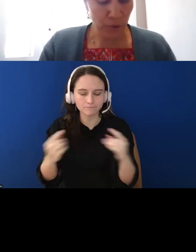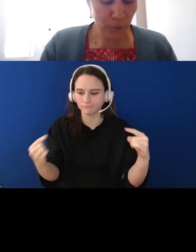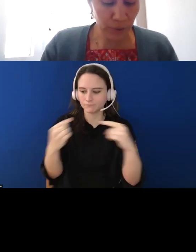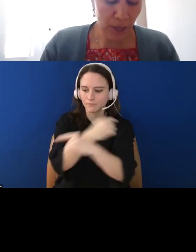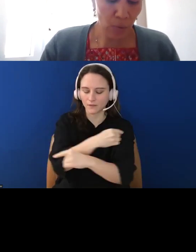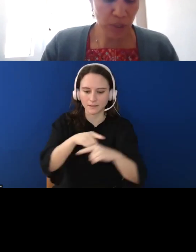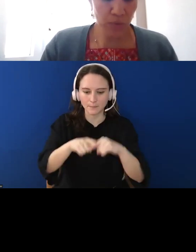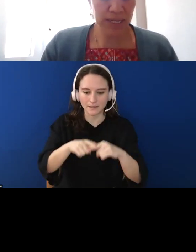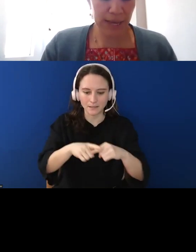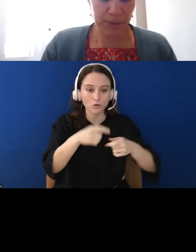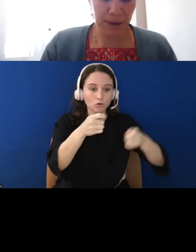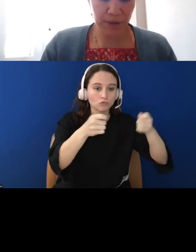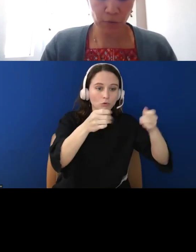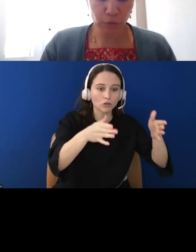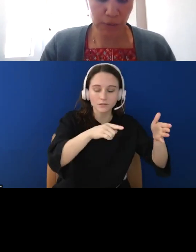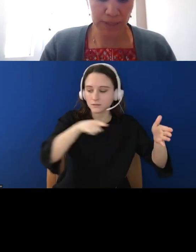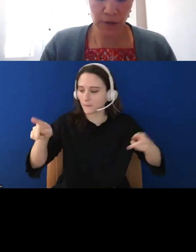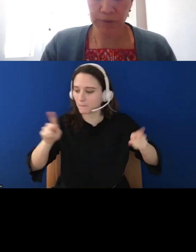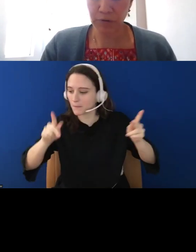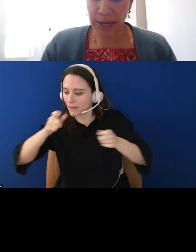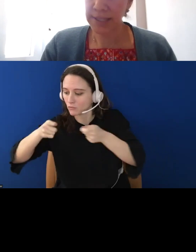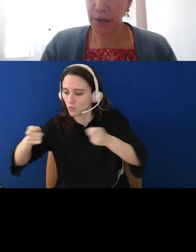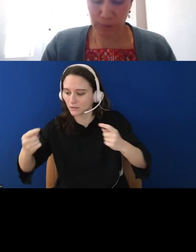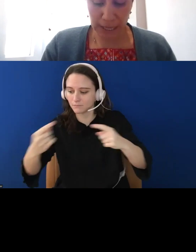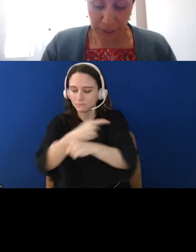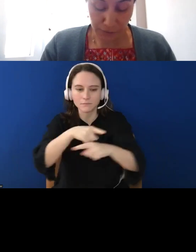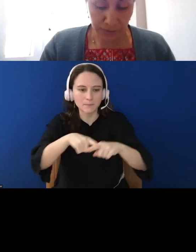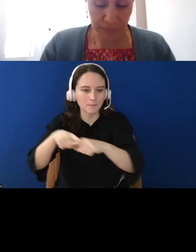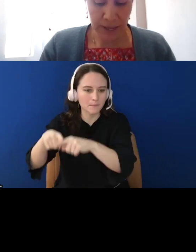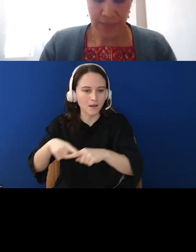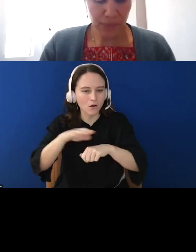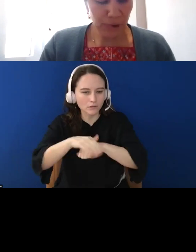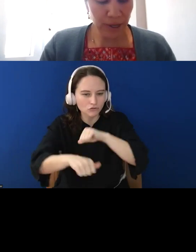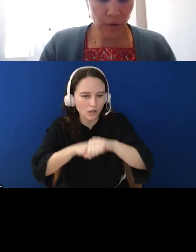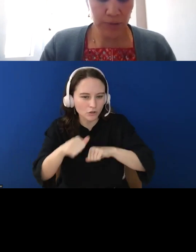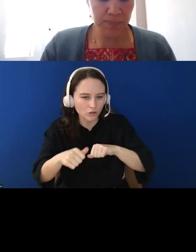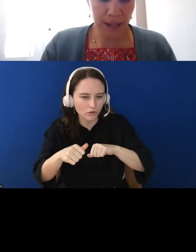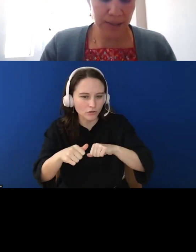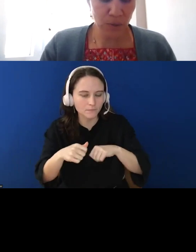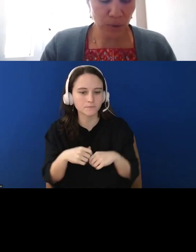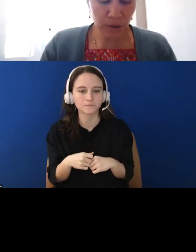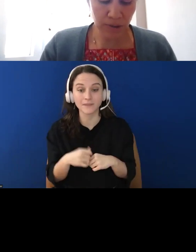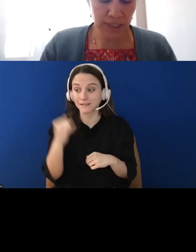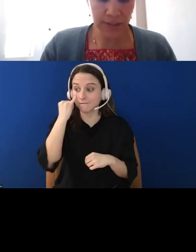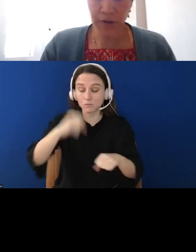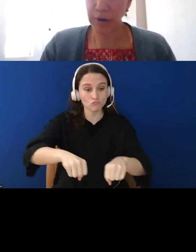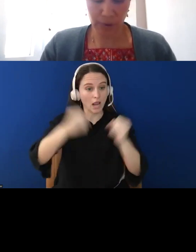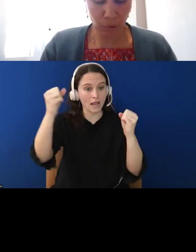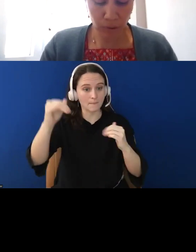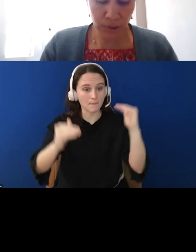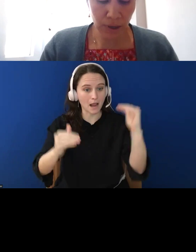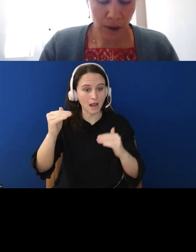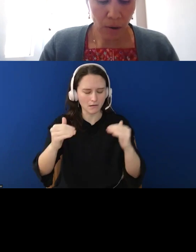rulers and ruled, which was kept by the fulfillment of their rights and obligations. The breaking of this balance could cause